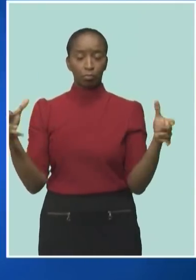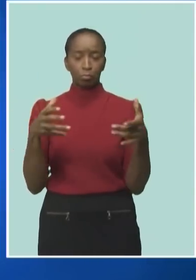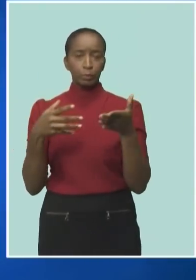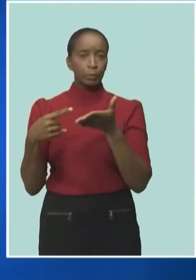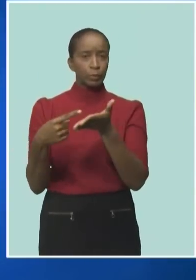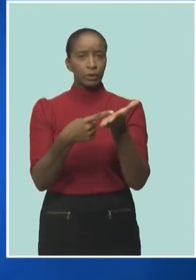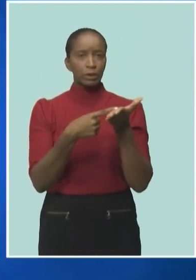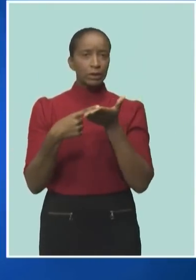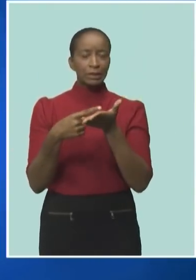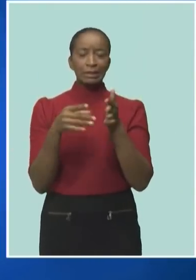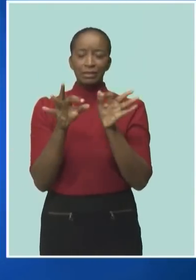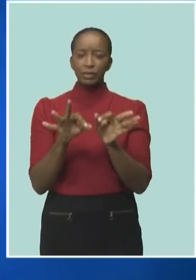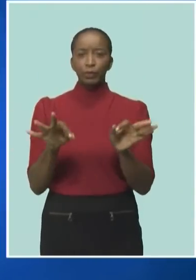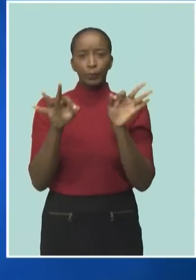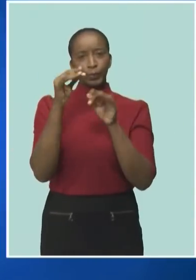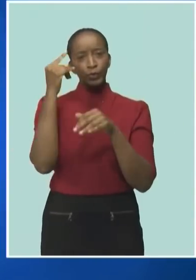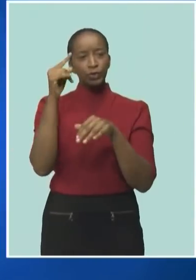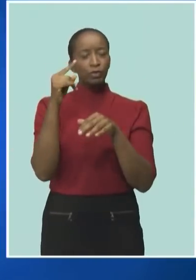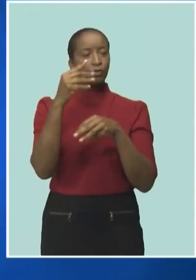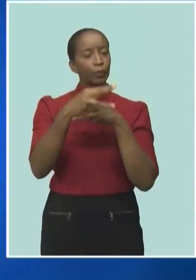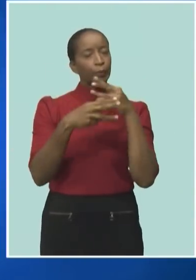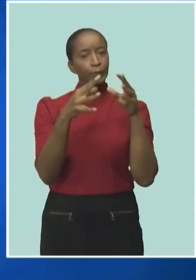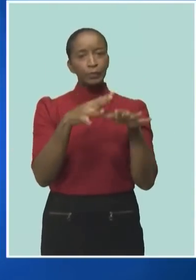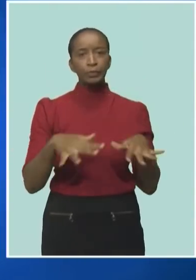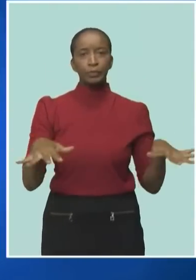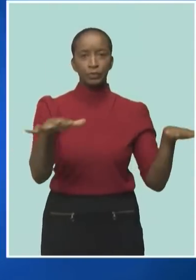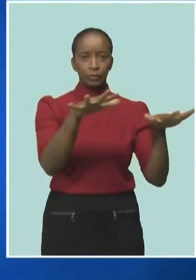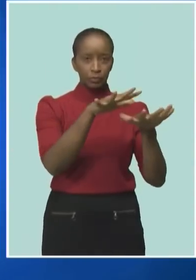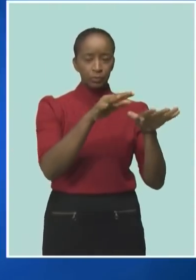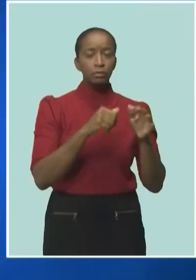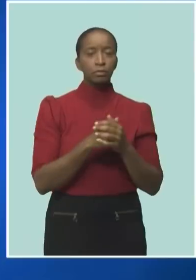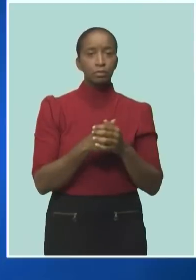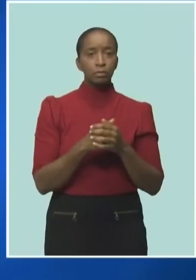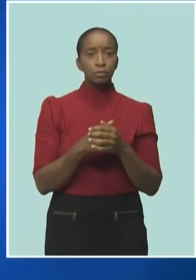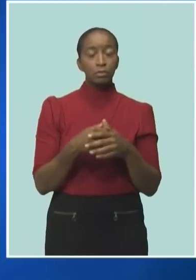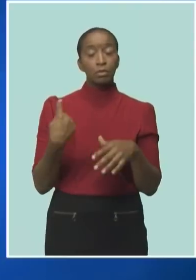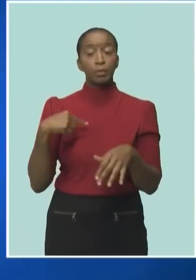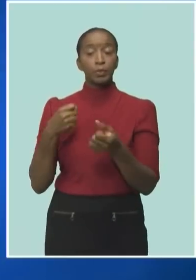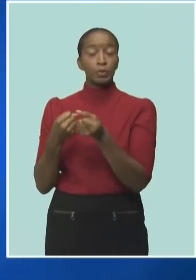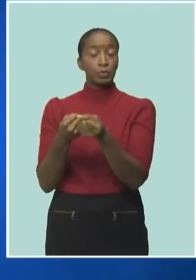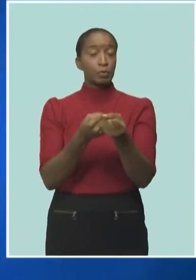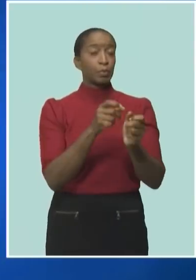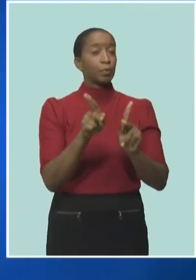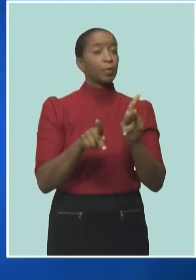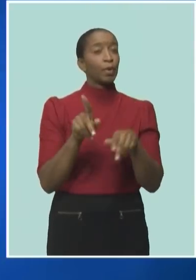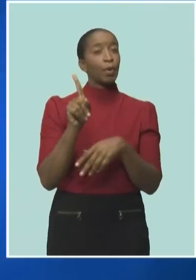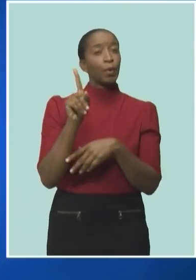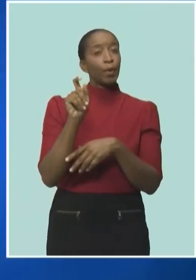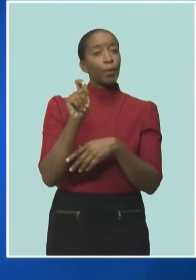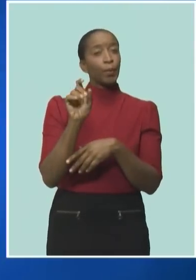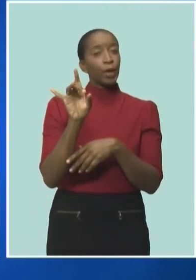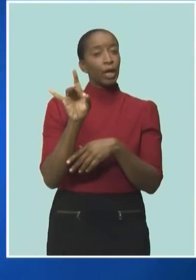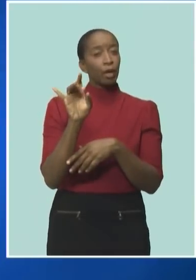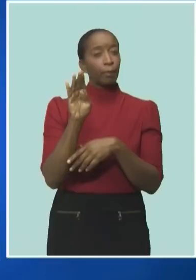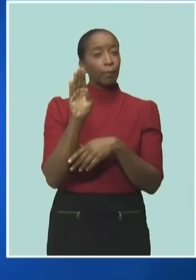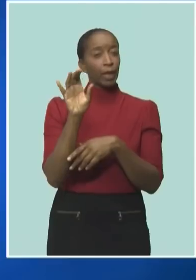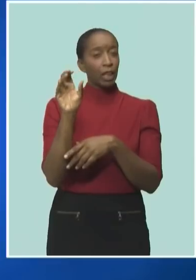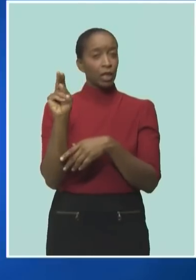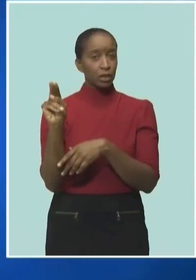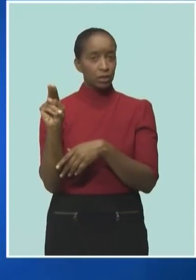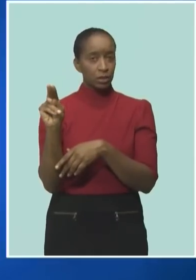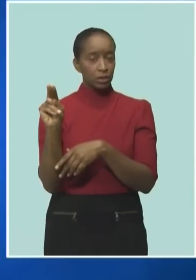We are representing the global population of 1.8 billion people. But we're also